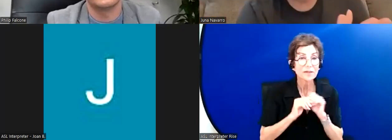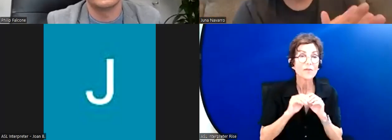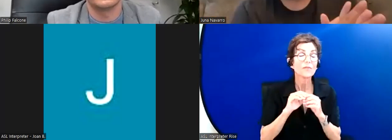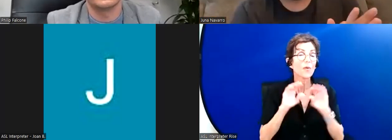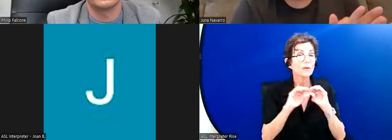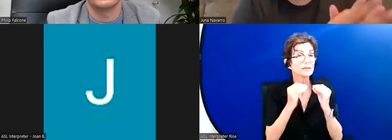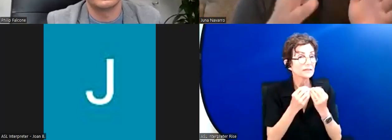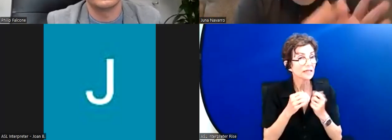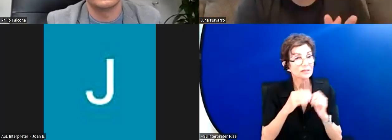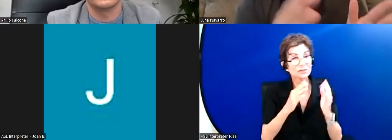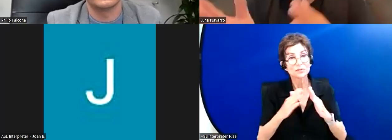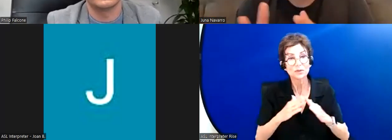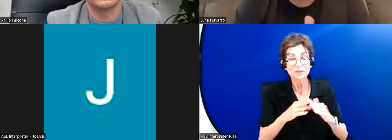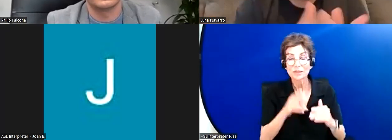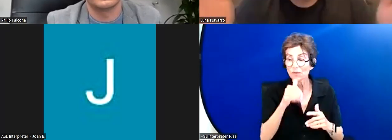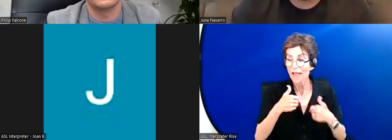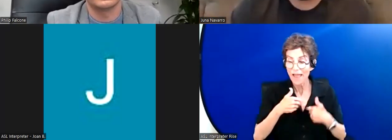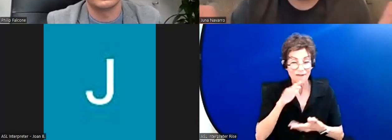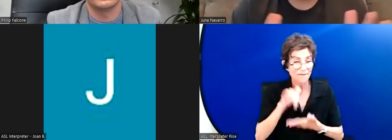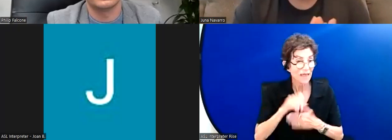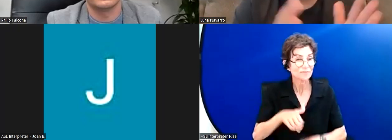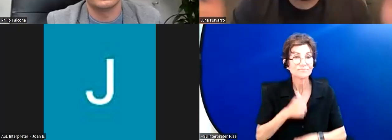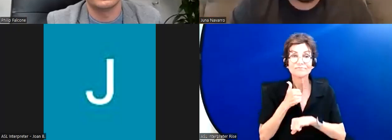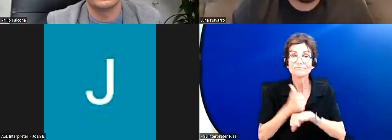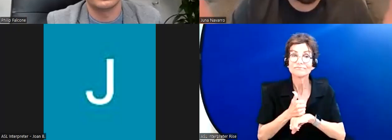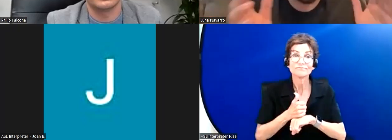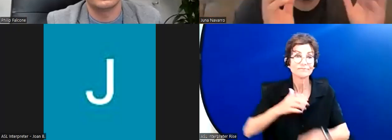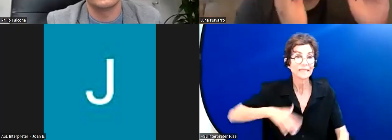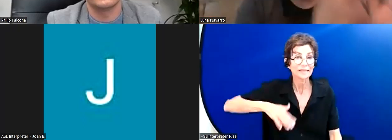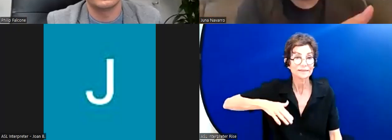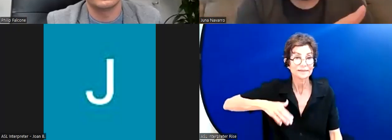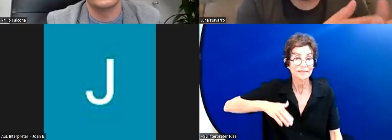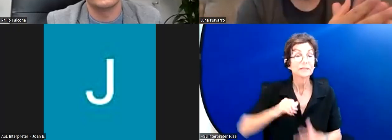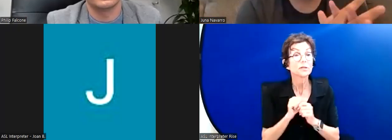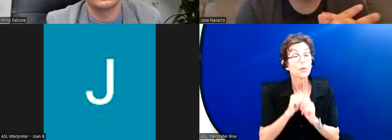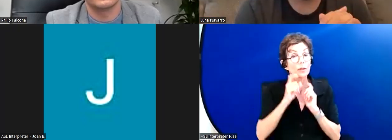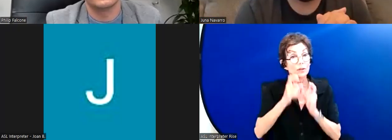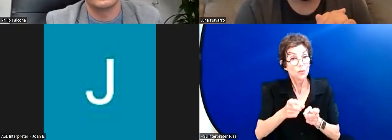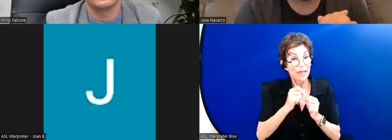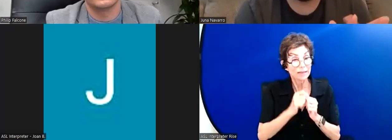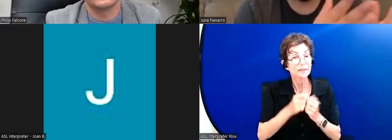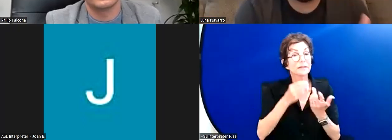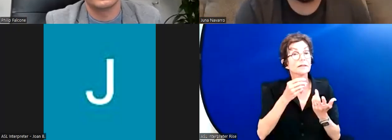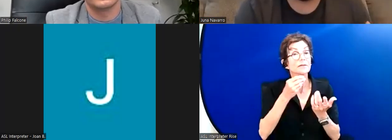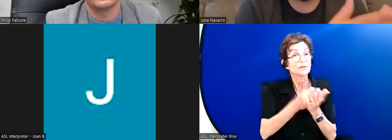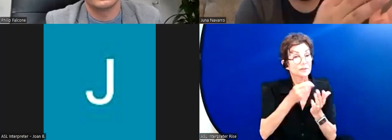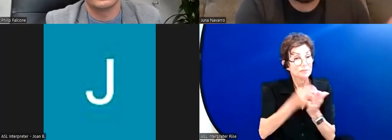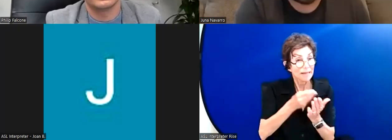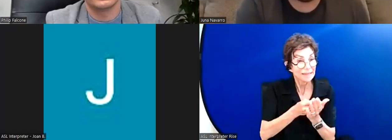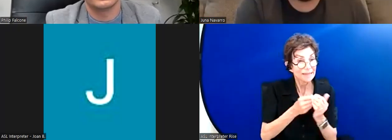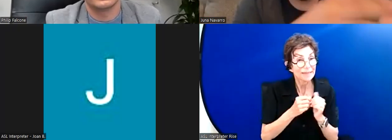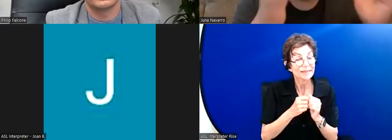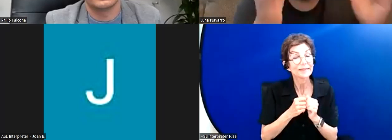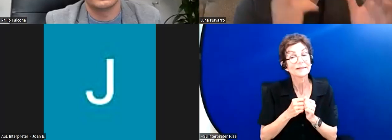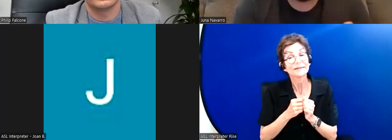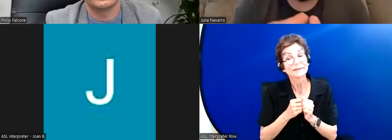work. So obviously this grant with organization, there's a large fund. So that can be part of what you're charging for as well. The legwork it